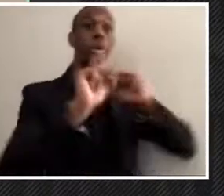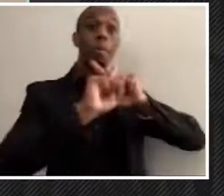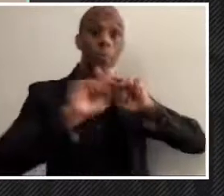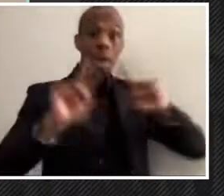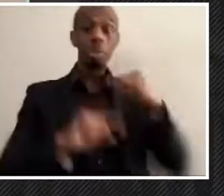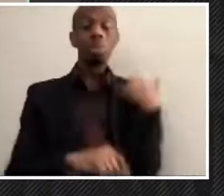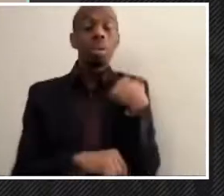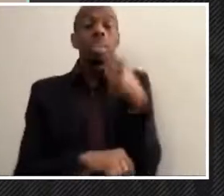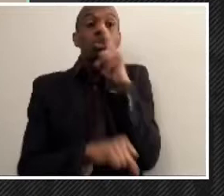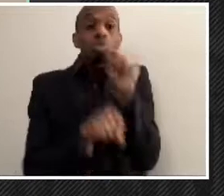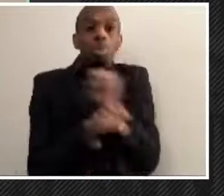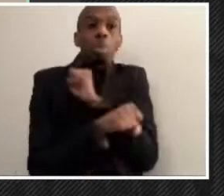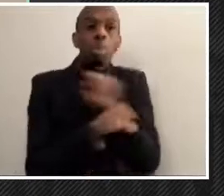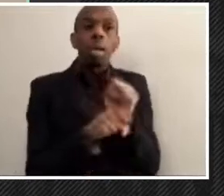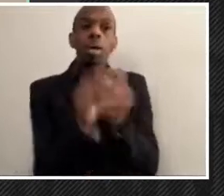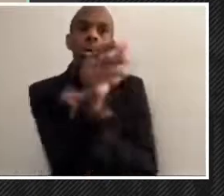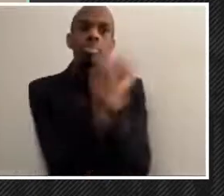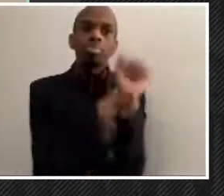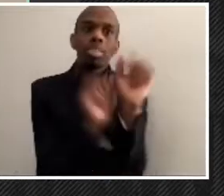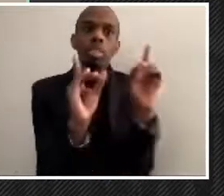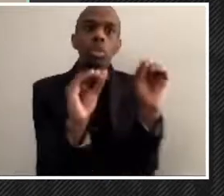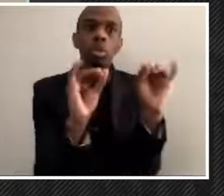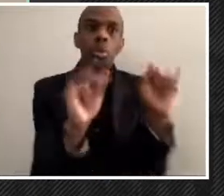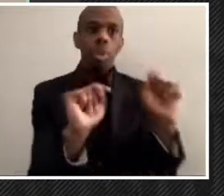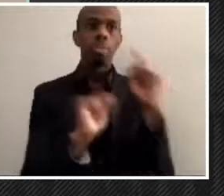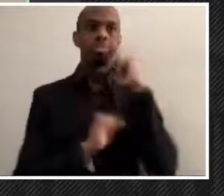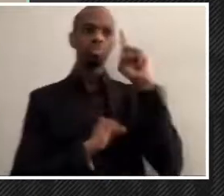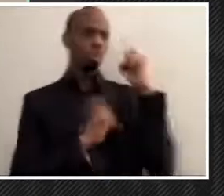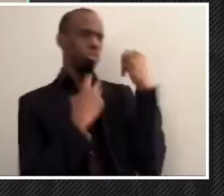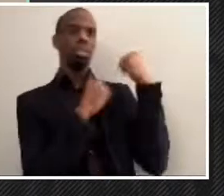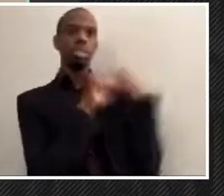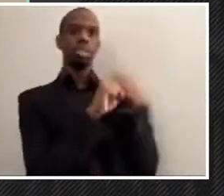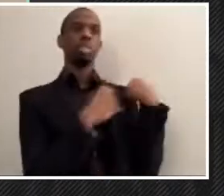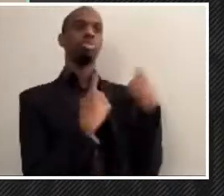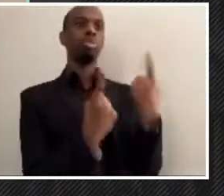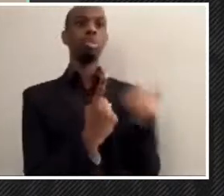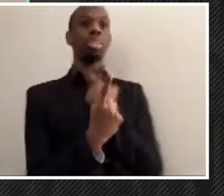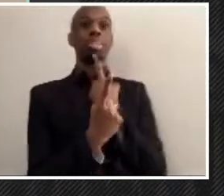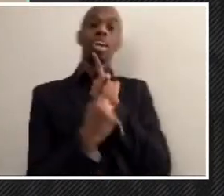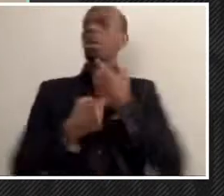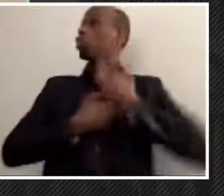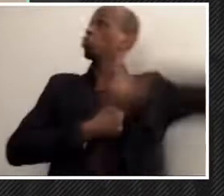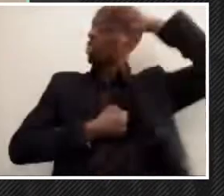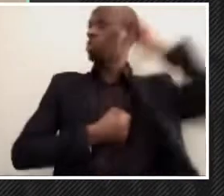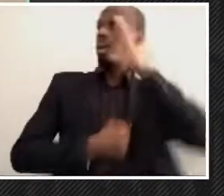last several years talking about trust black women, until they say defund the police.